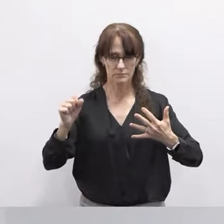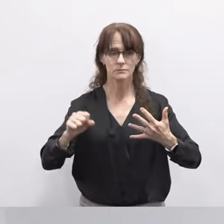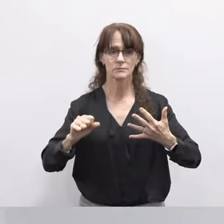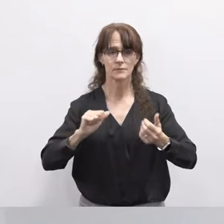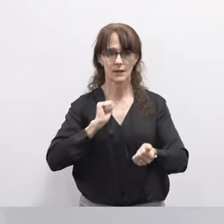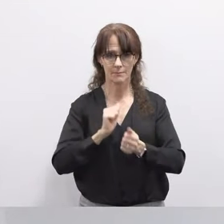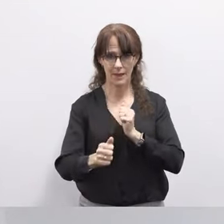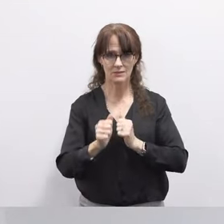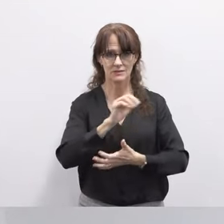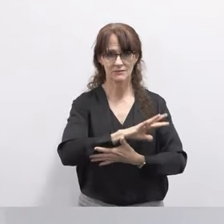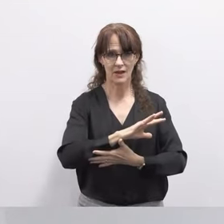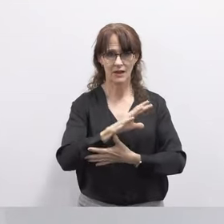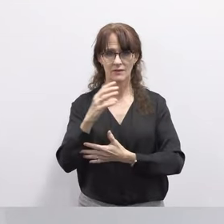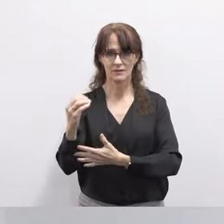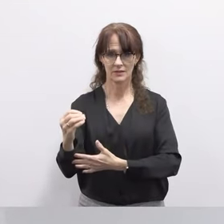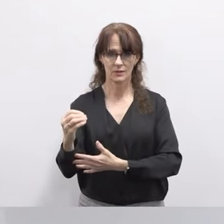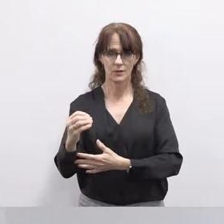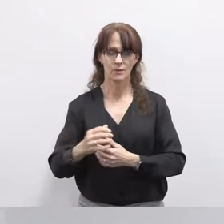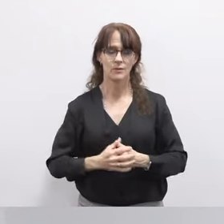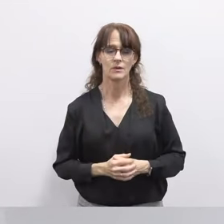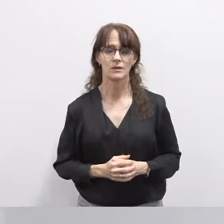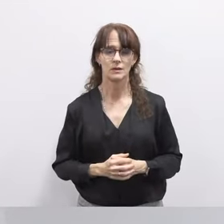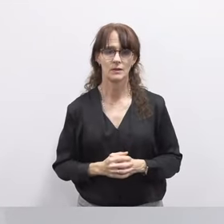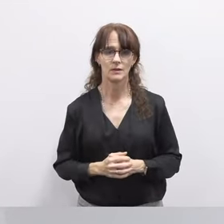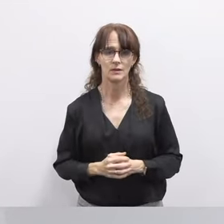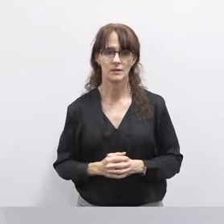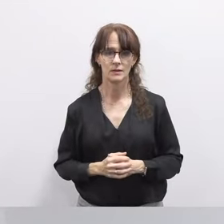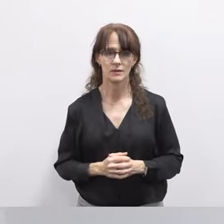aye, so that passes 5-0.